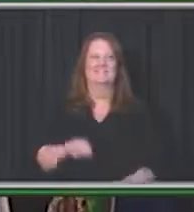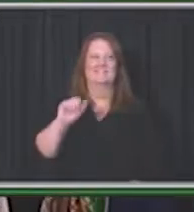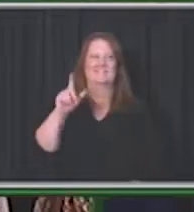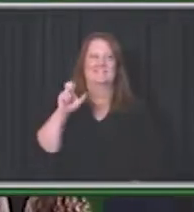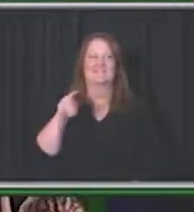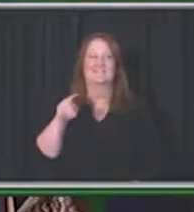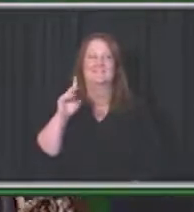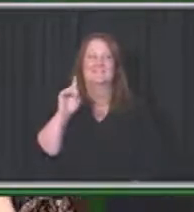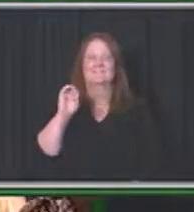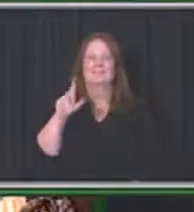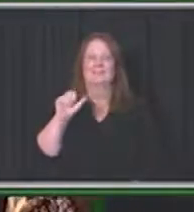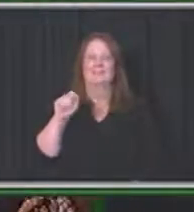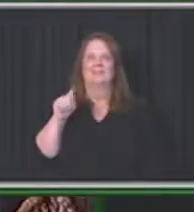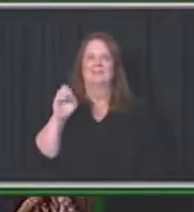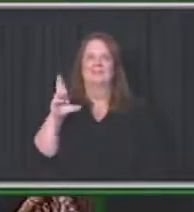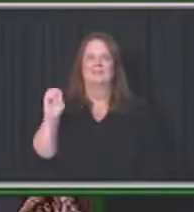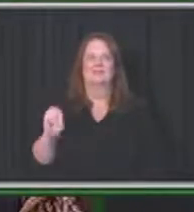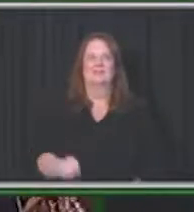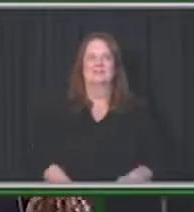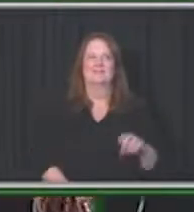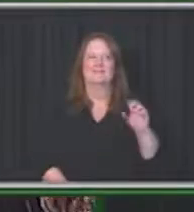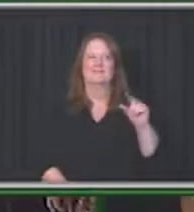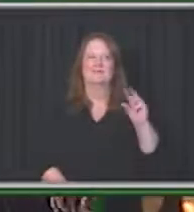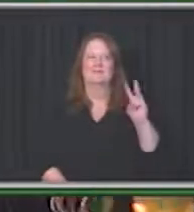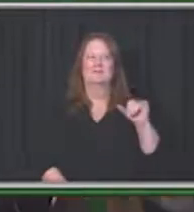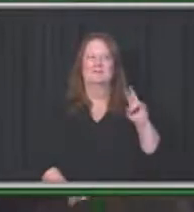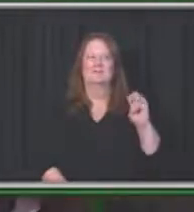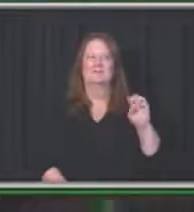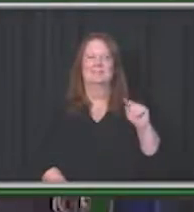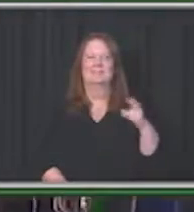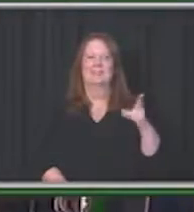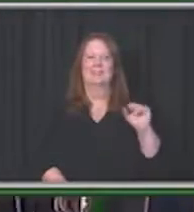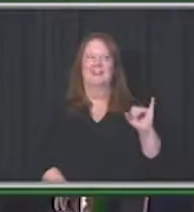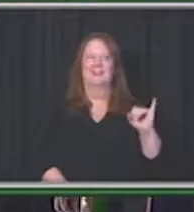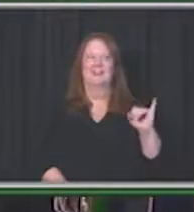Allison De La Torre. Winnie Tai.